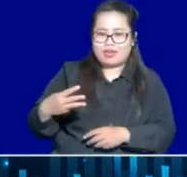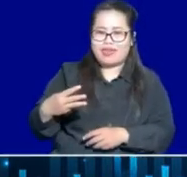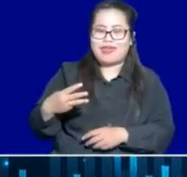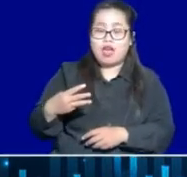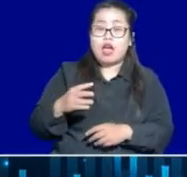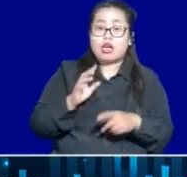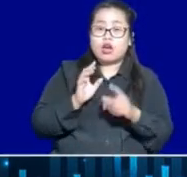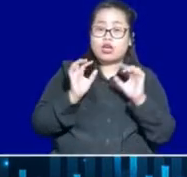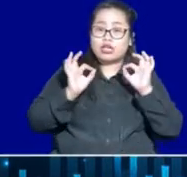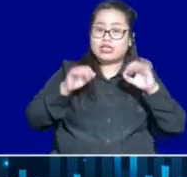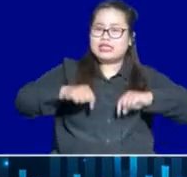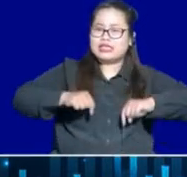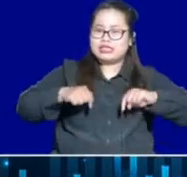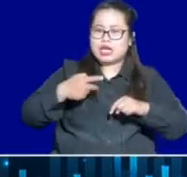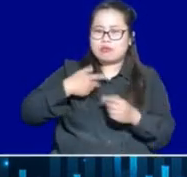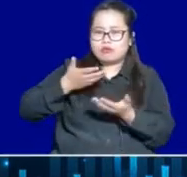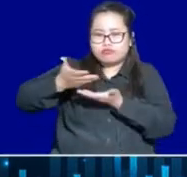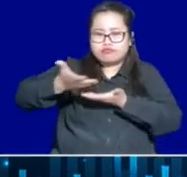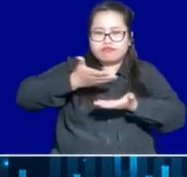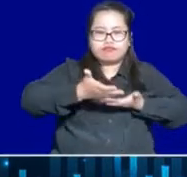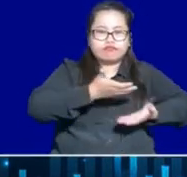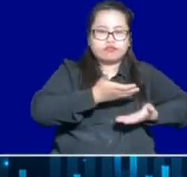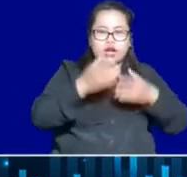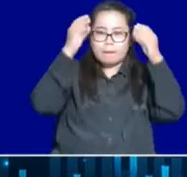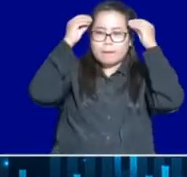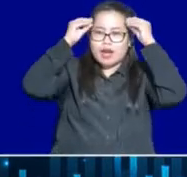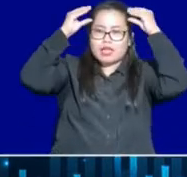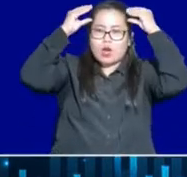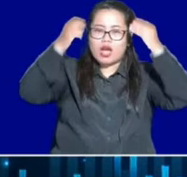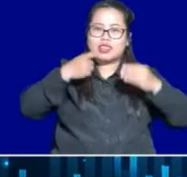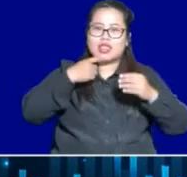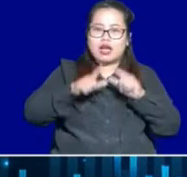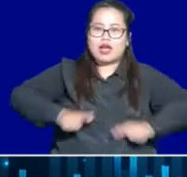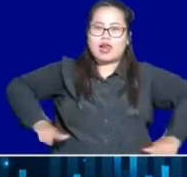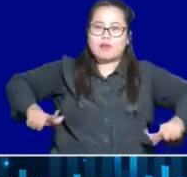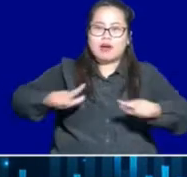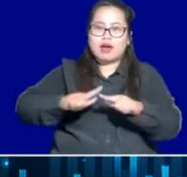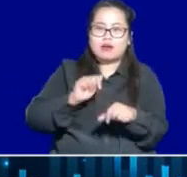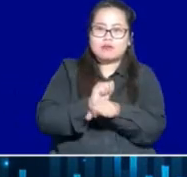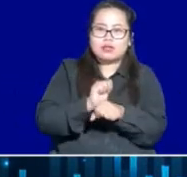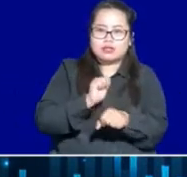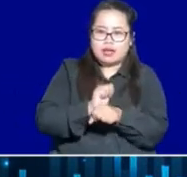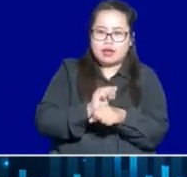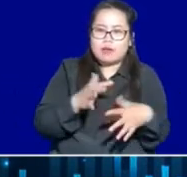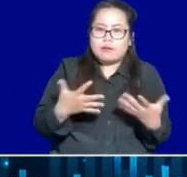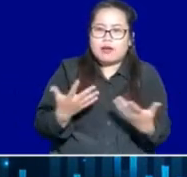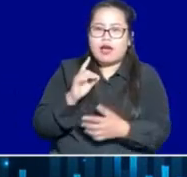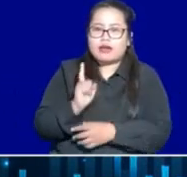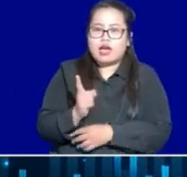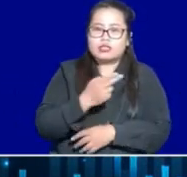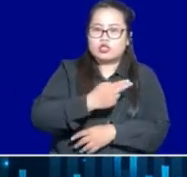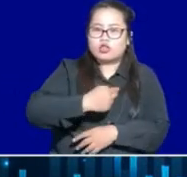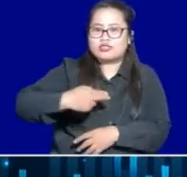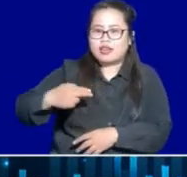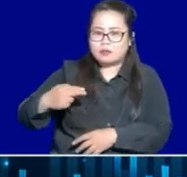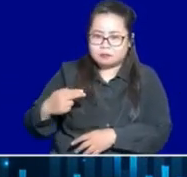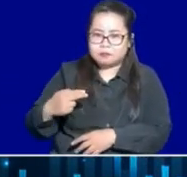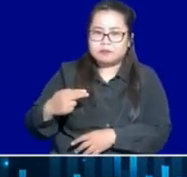employment in Indonesia in manufacturing, the share of manufacturing in